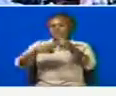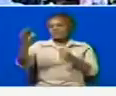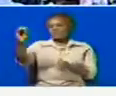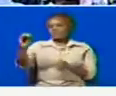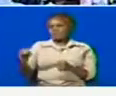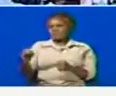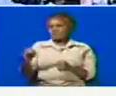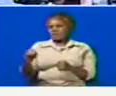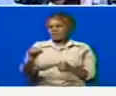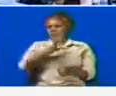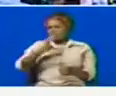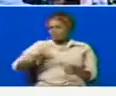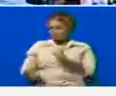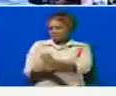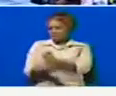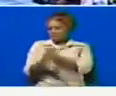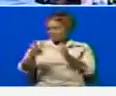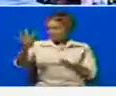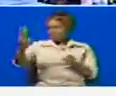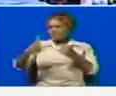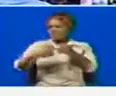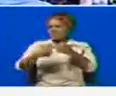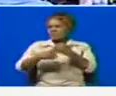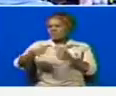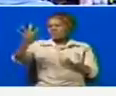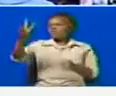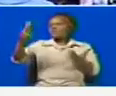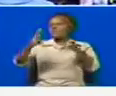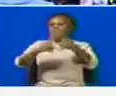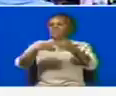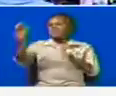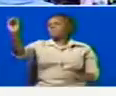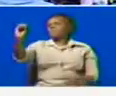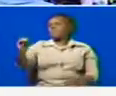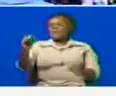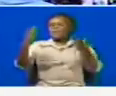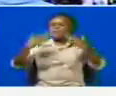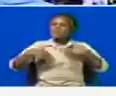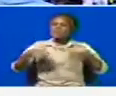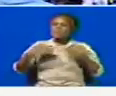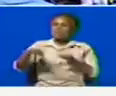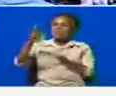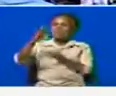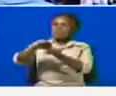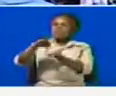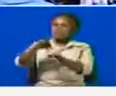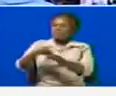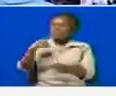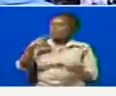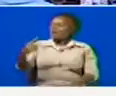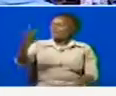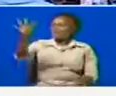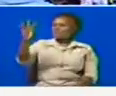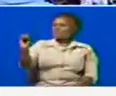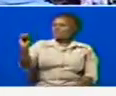what the commission explained, that 47% is 47% of the people who voted in those